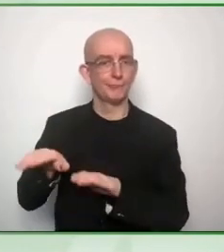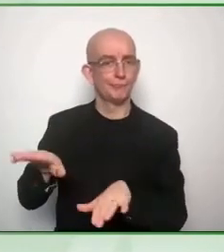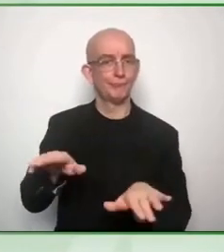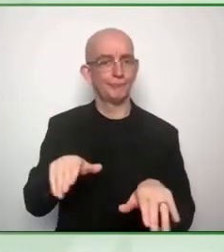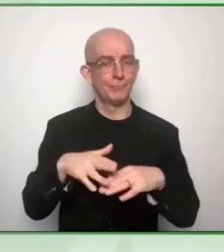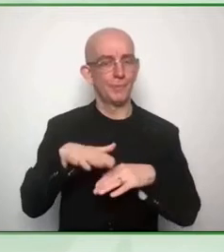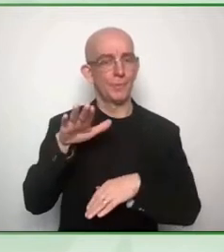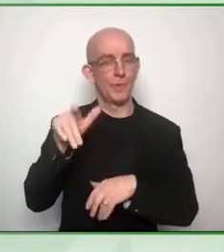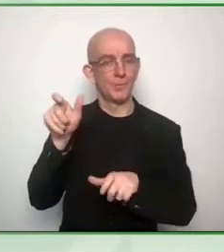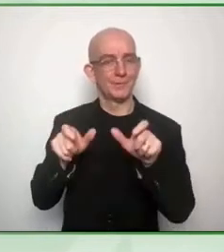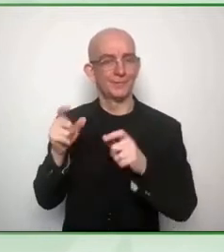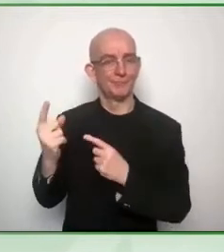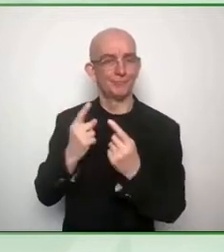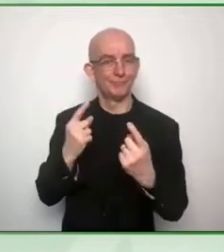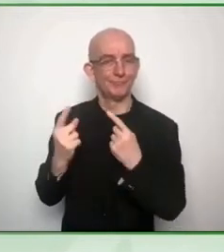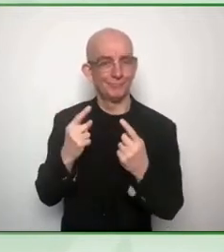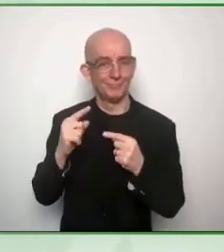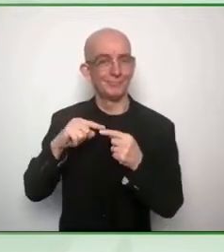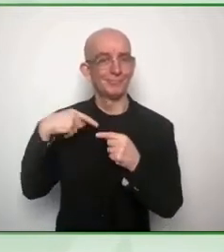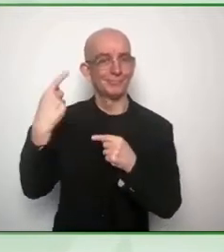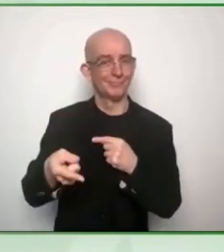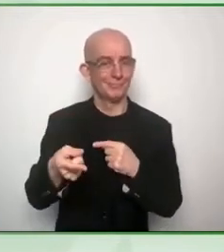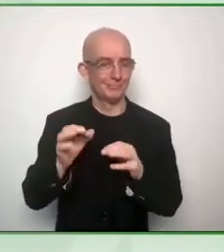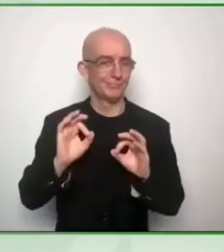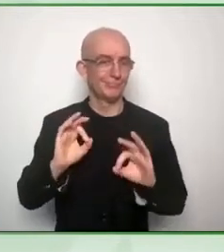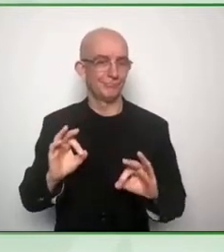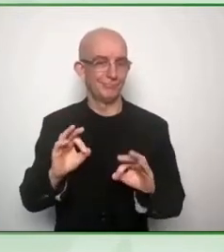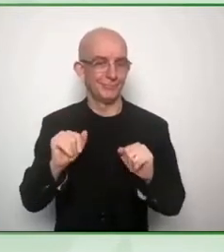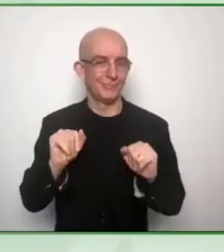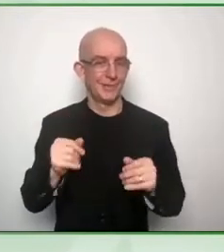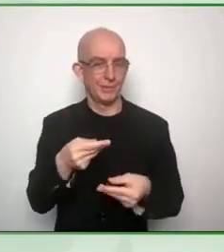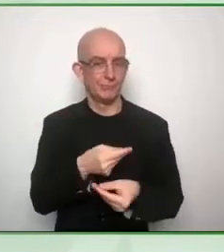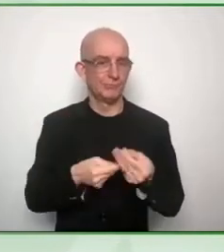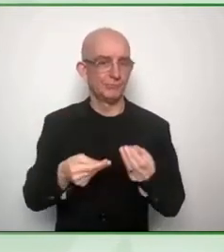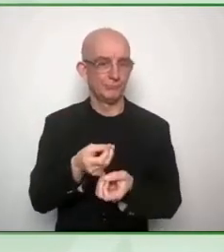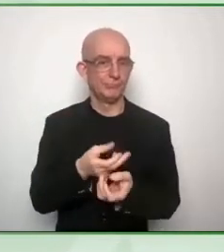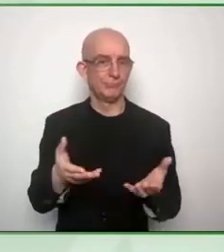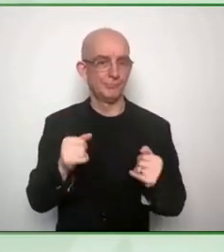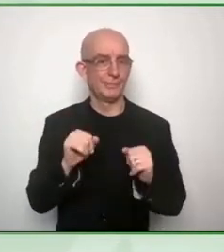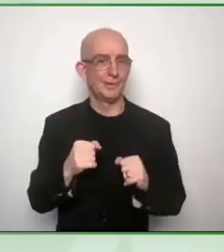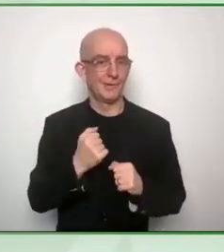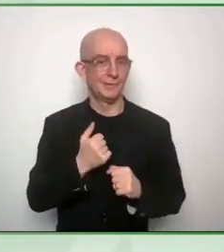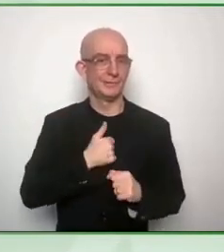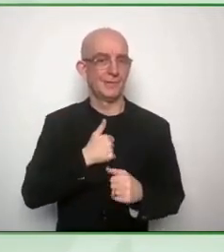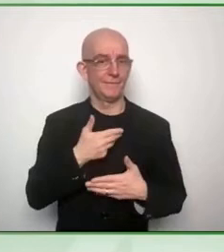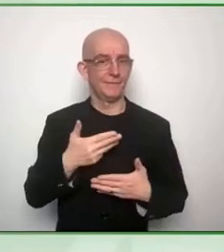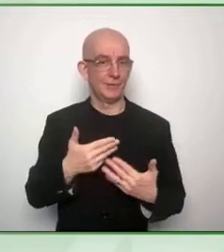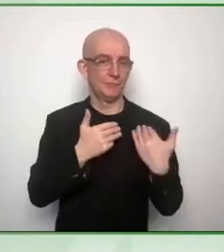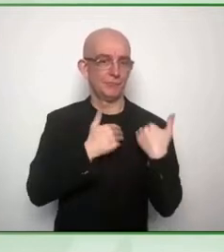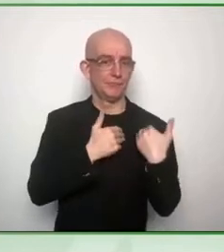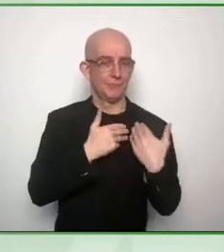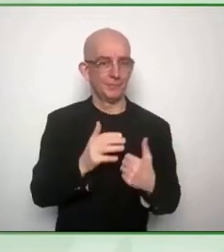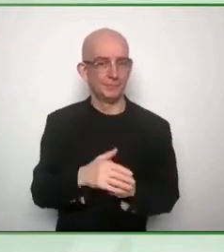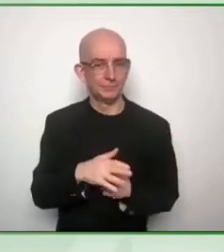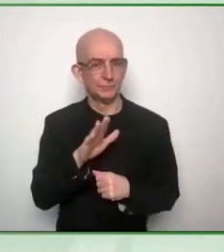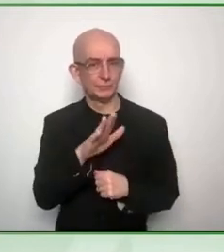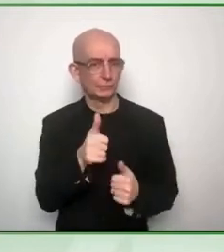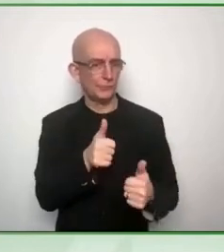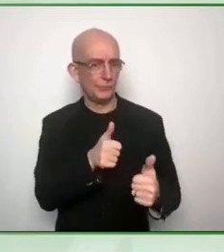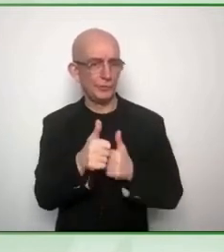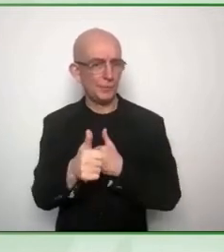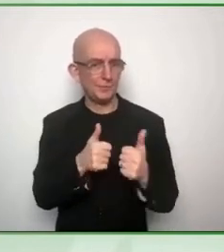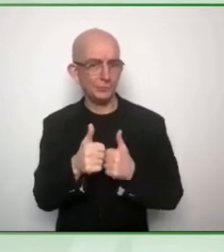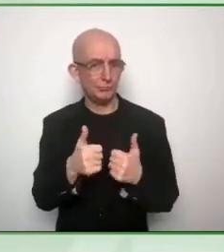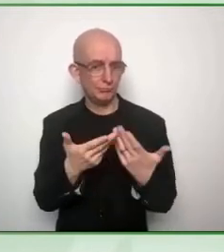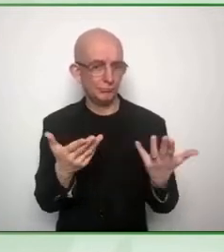rivalry apps out there? Or who is the immediate competition? In South Africa, currently nothing. I have come across one or